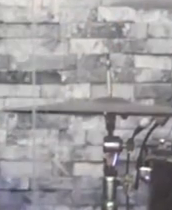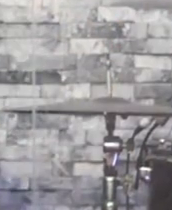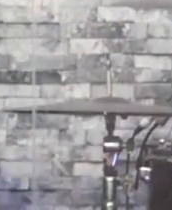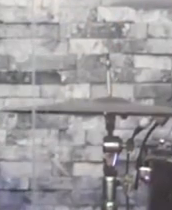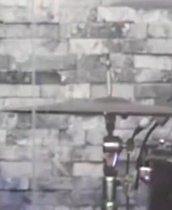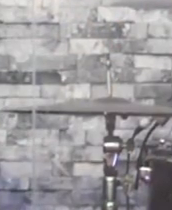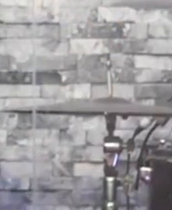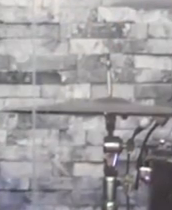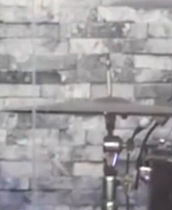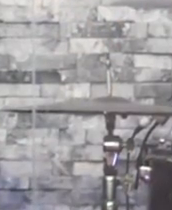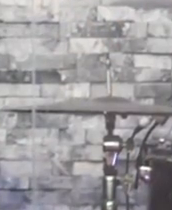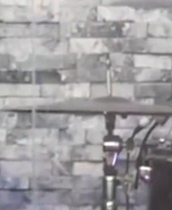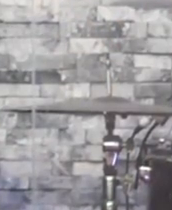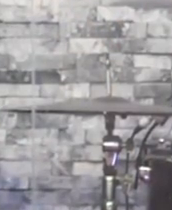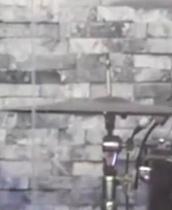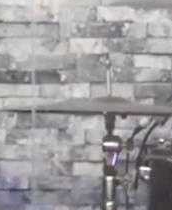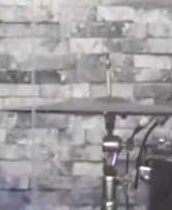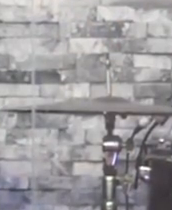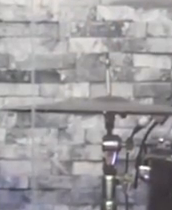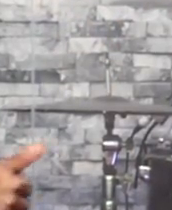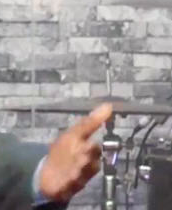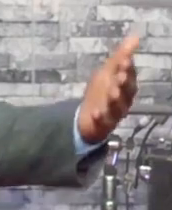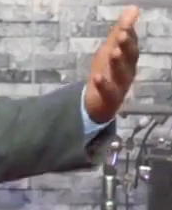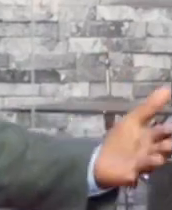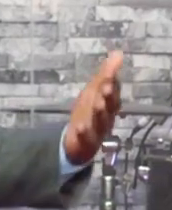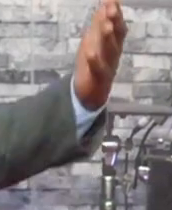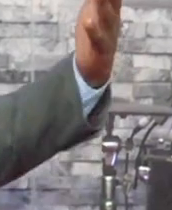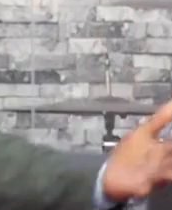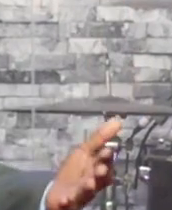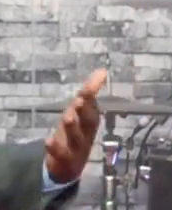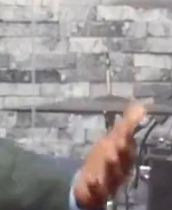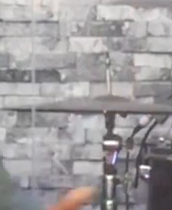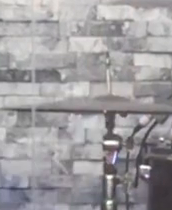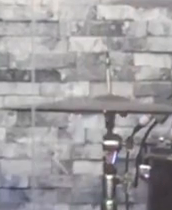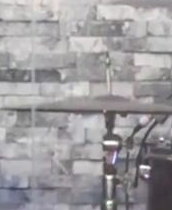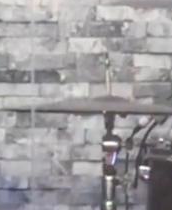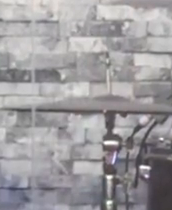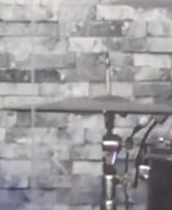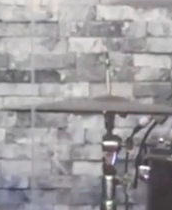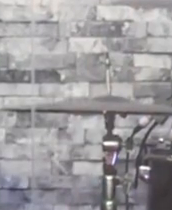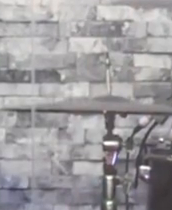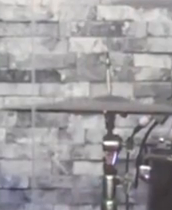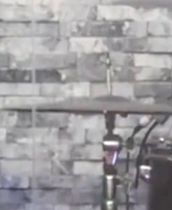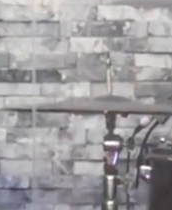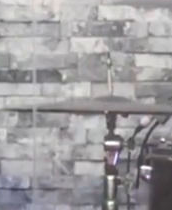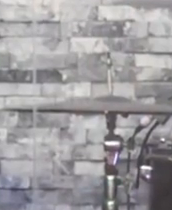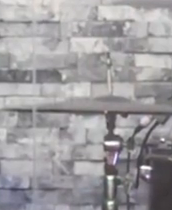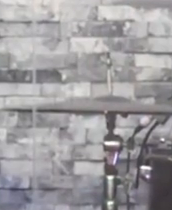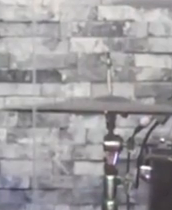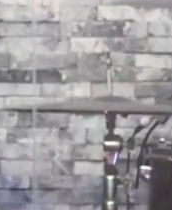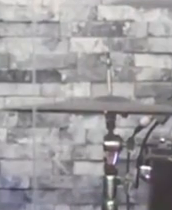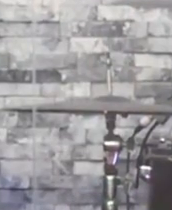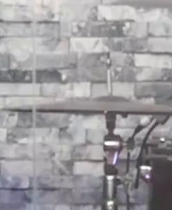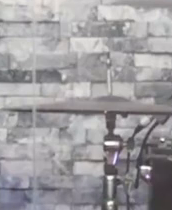akaingia katika simu yake kwa sababu alikuwa amepiga selfie na naibu rais. And the top runner saw indeed it's him. Na yule ambaye alikuwa amesimamia akaona kweli ni